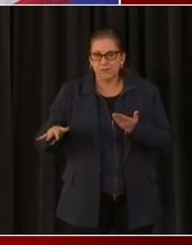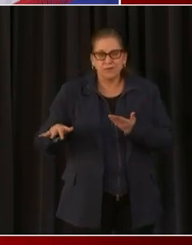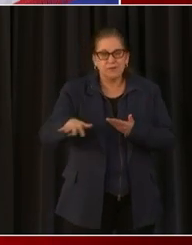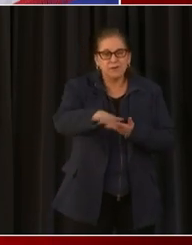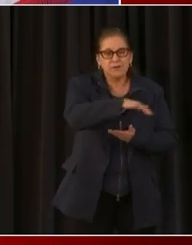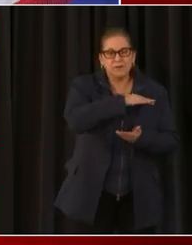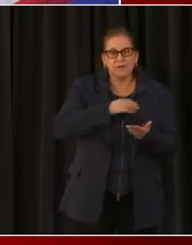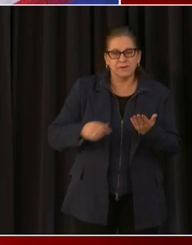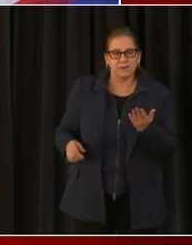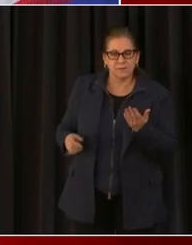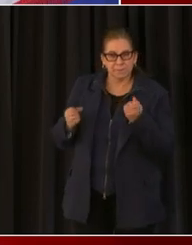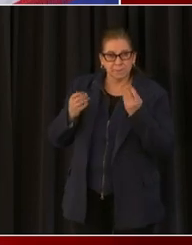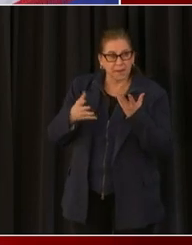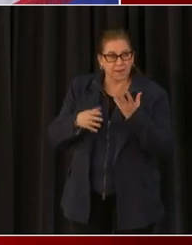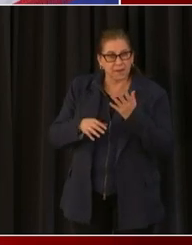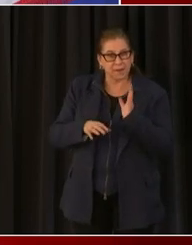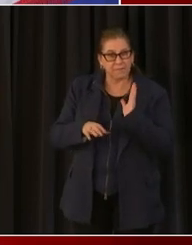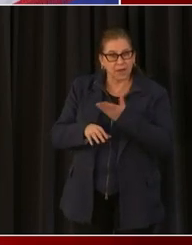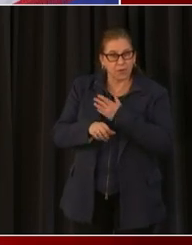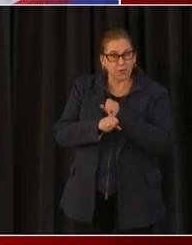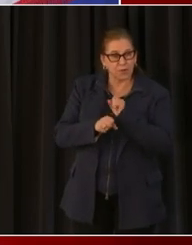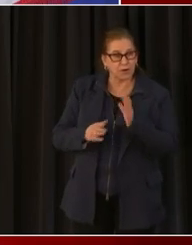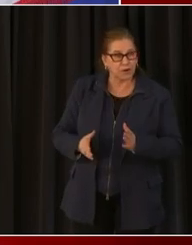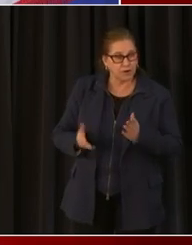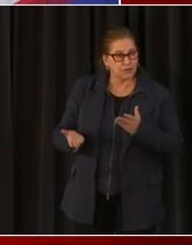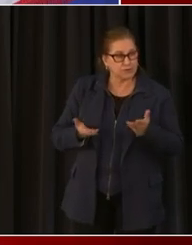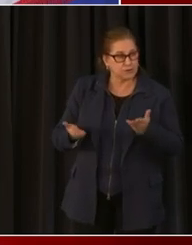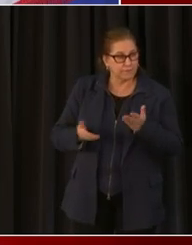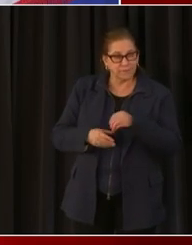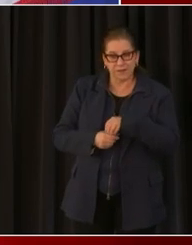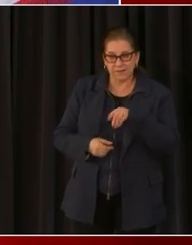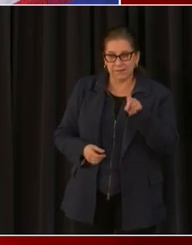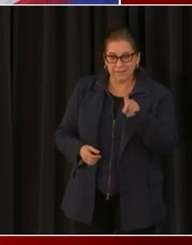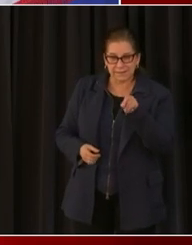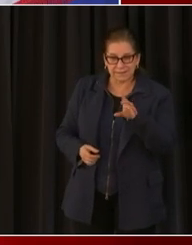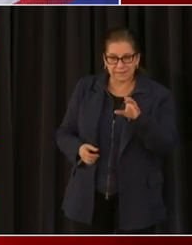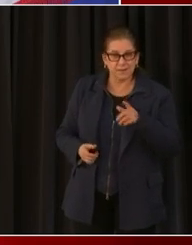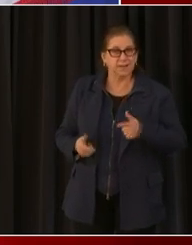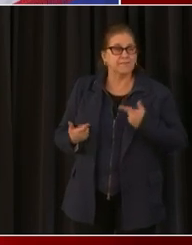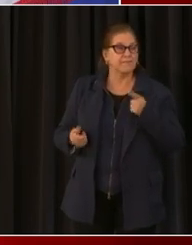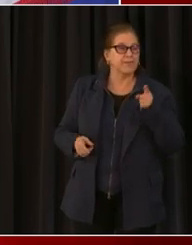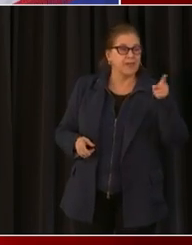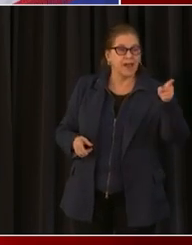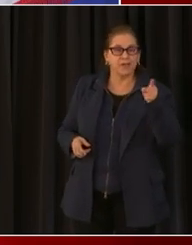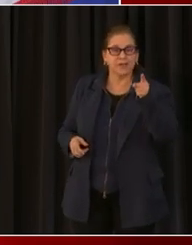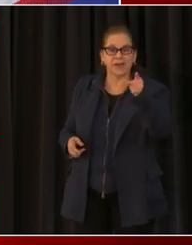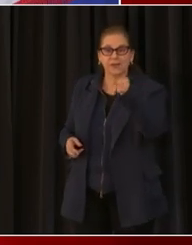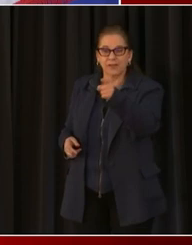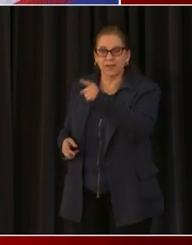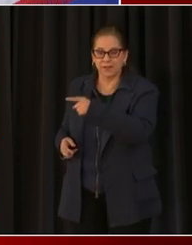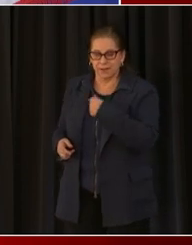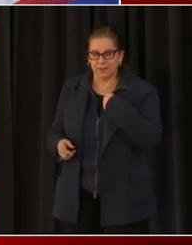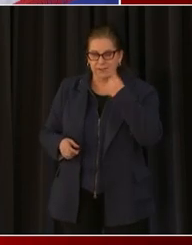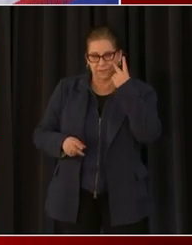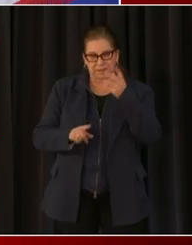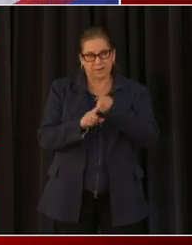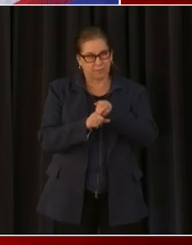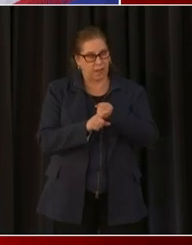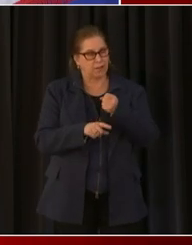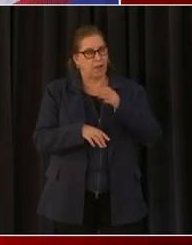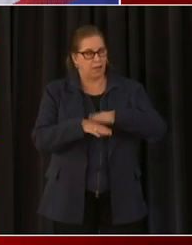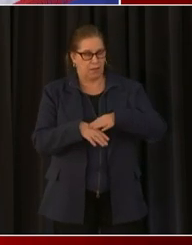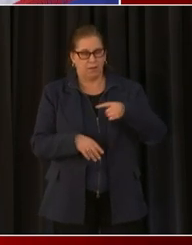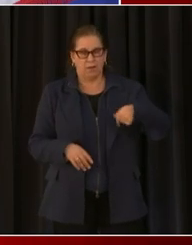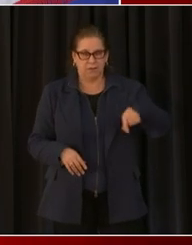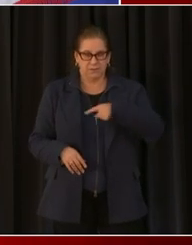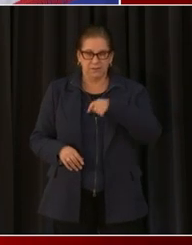we have so many of our workers that serve DC residents in any number of ways that live in different places, you can see the impact that it has on us.